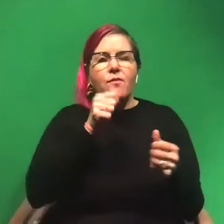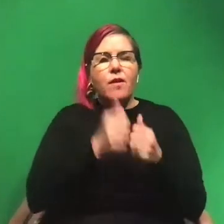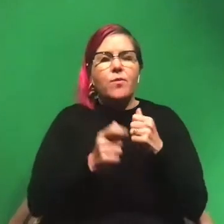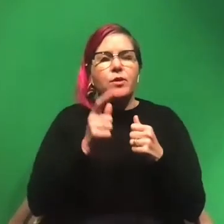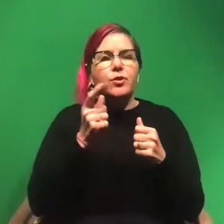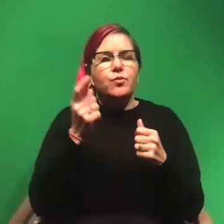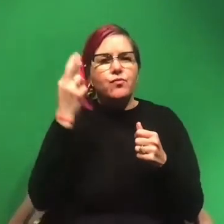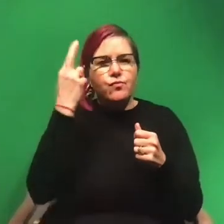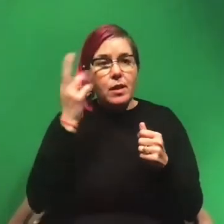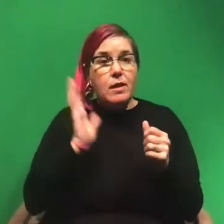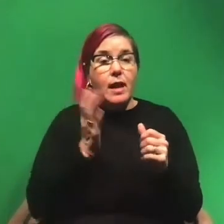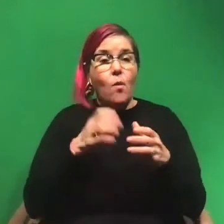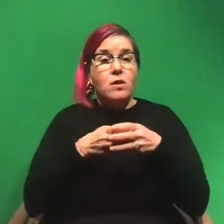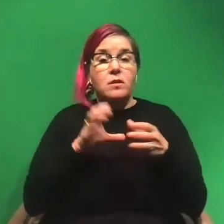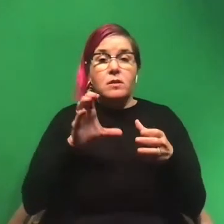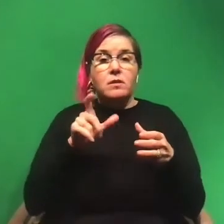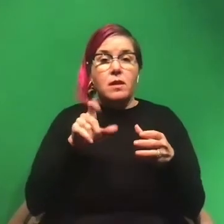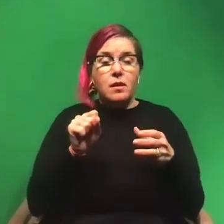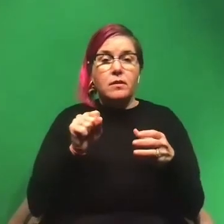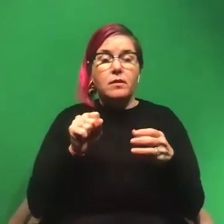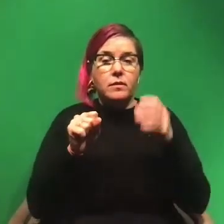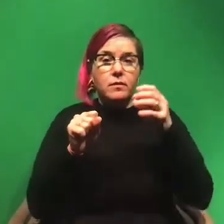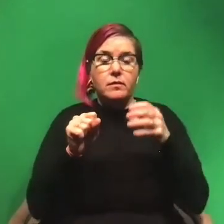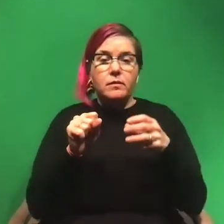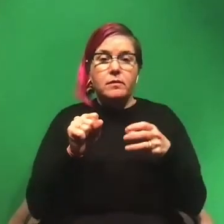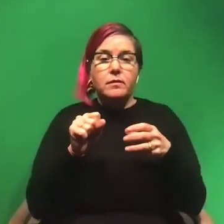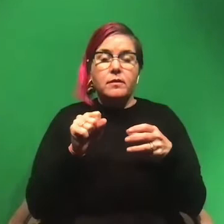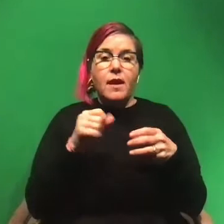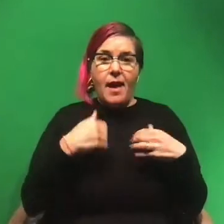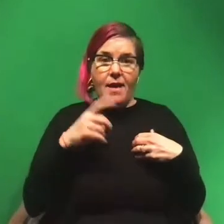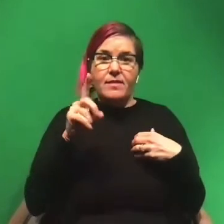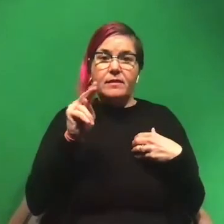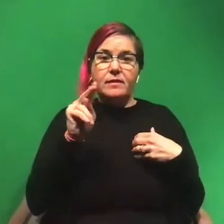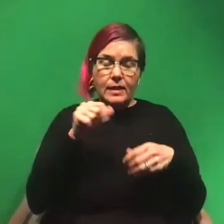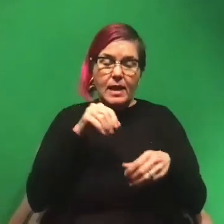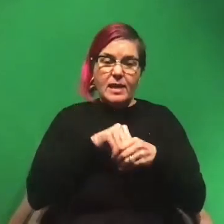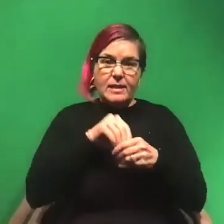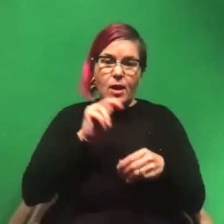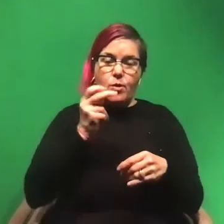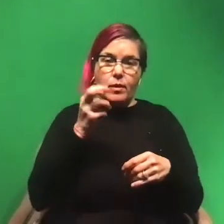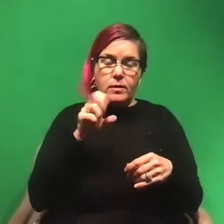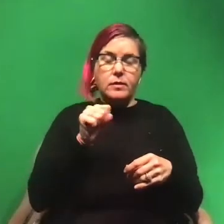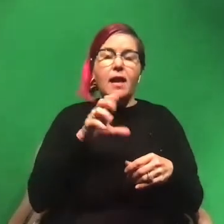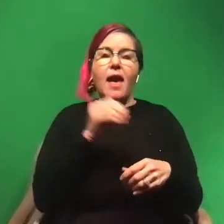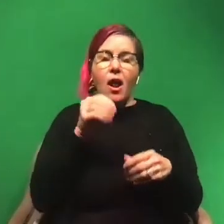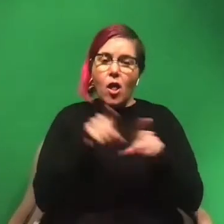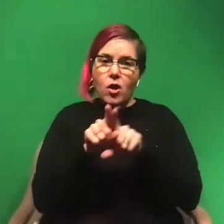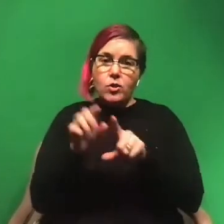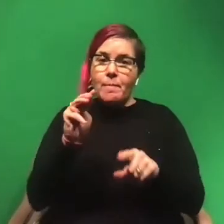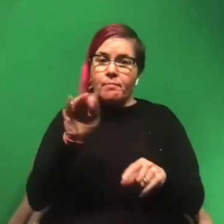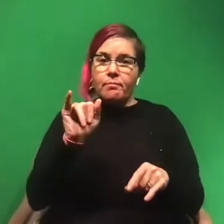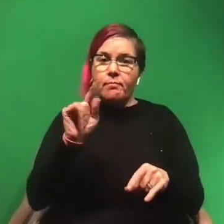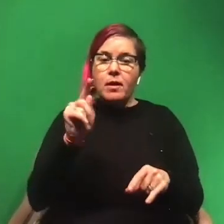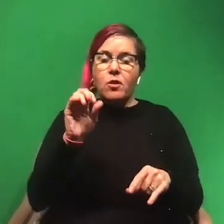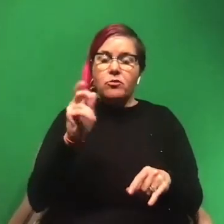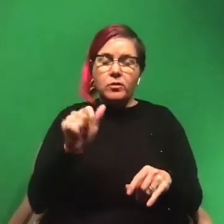realize that our cells as eukaryotic organisms, we have DNA in our nucleus, but also in our mitochondria. And I would like for people